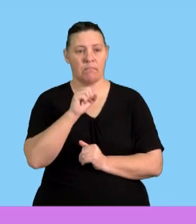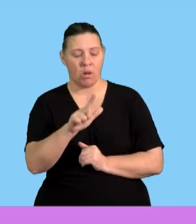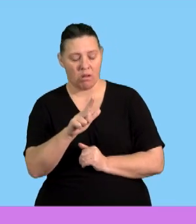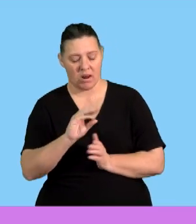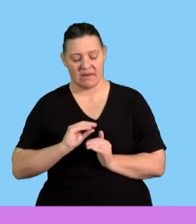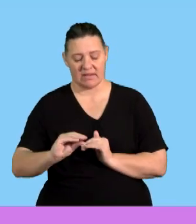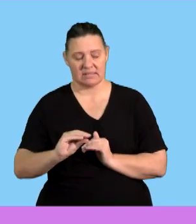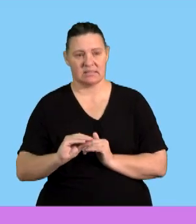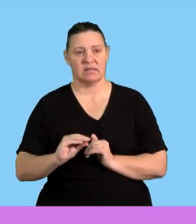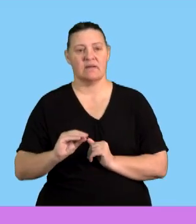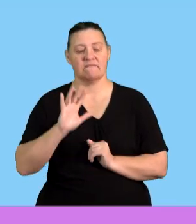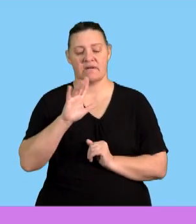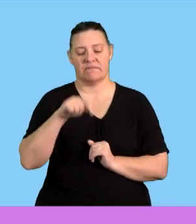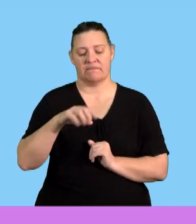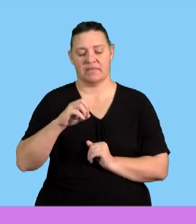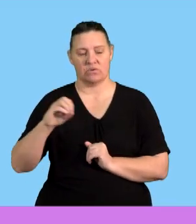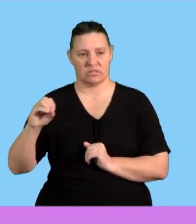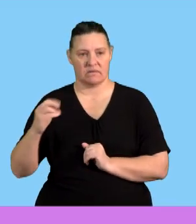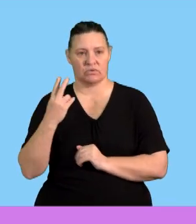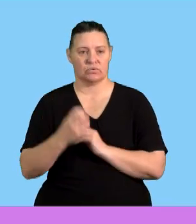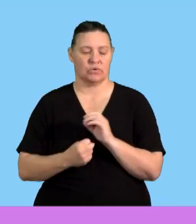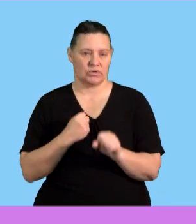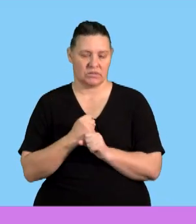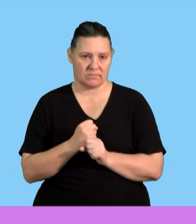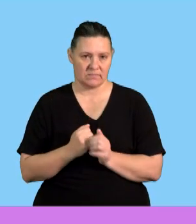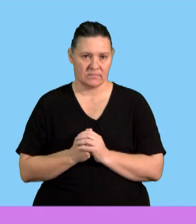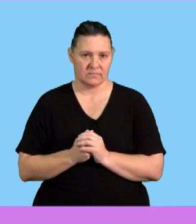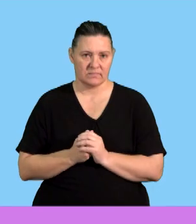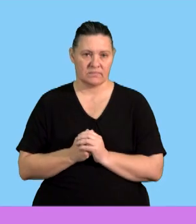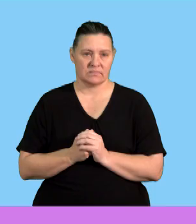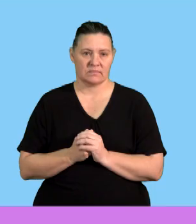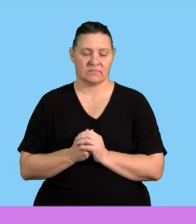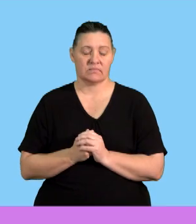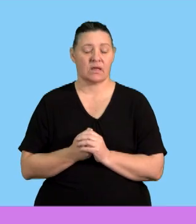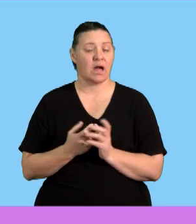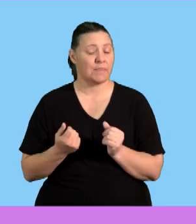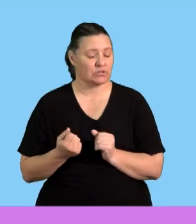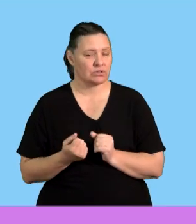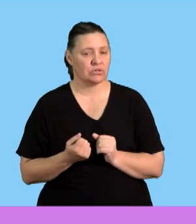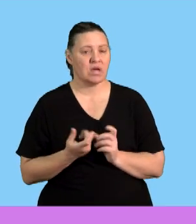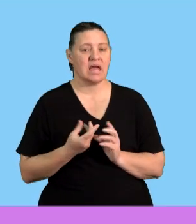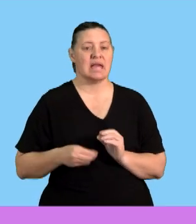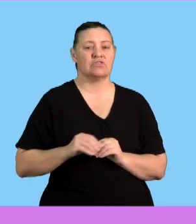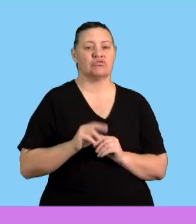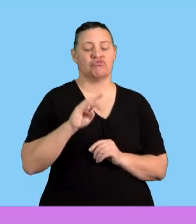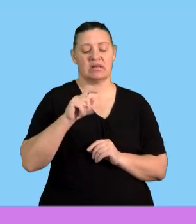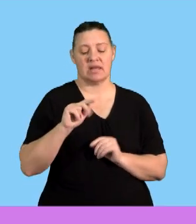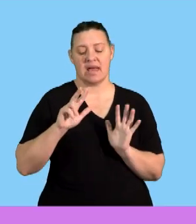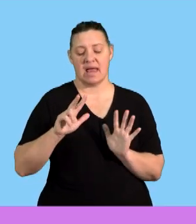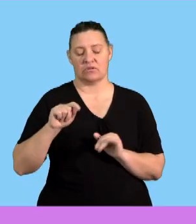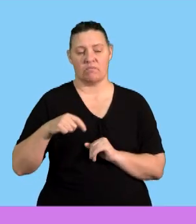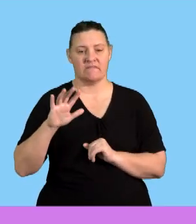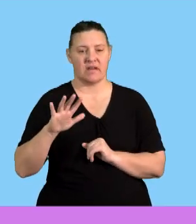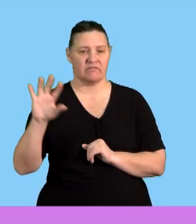Powell invests 5,000 Rand for 2 years at an interest rate